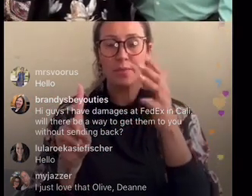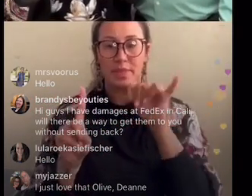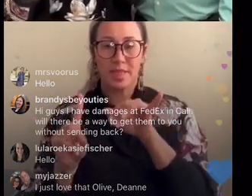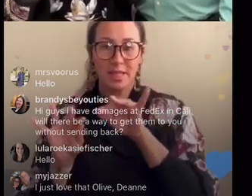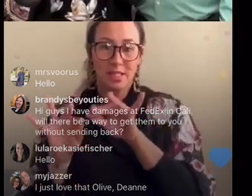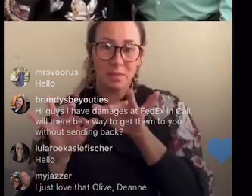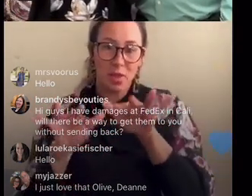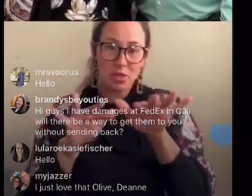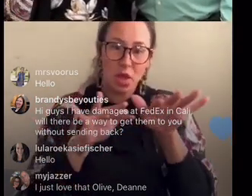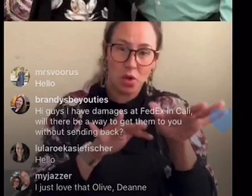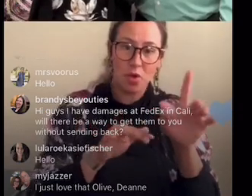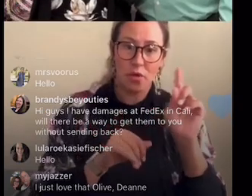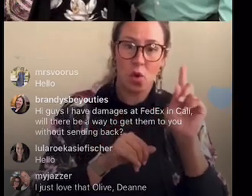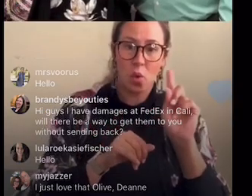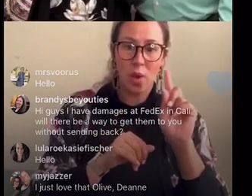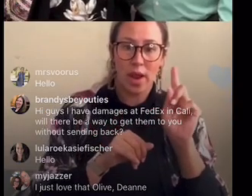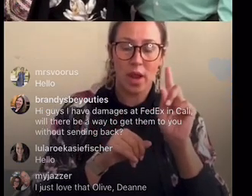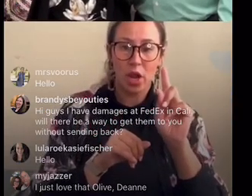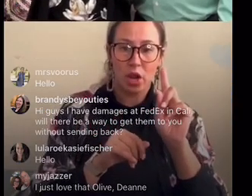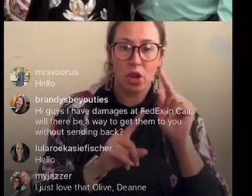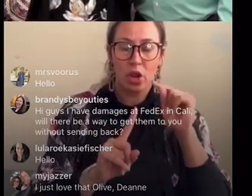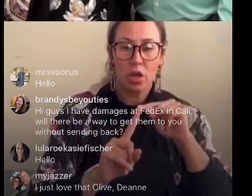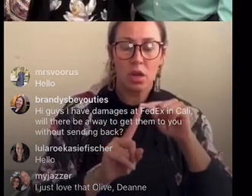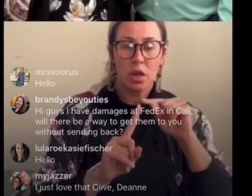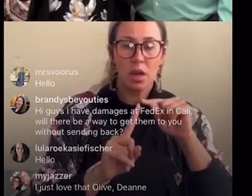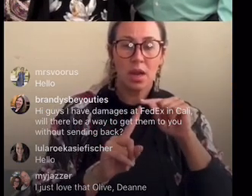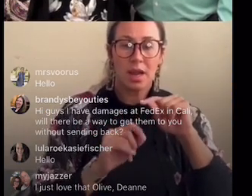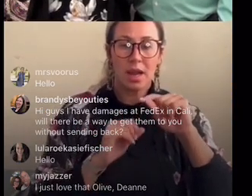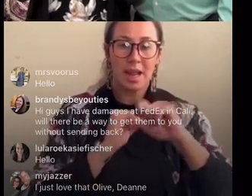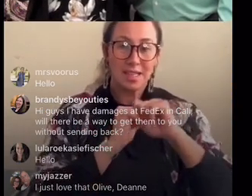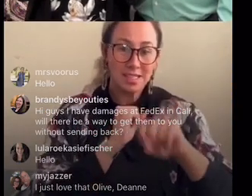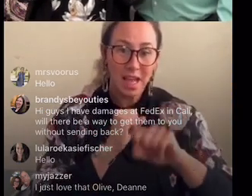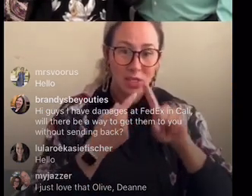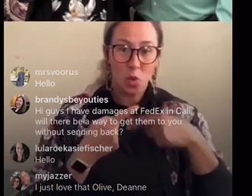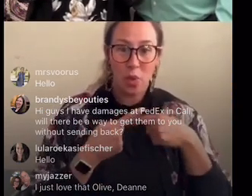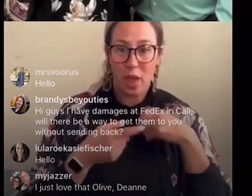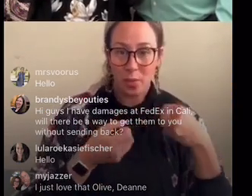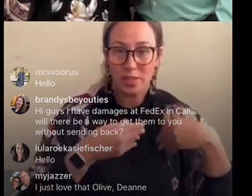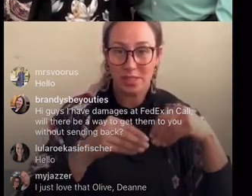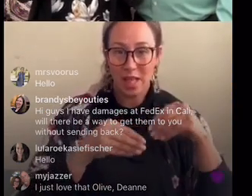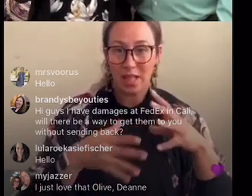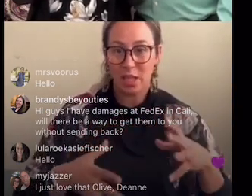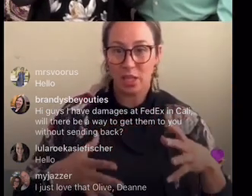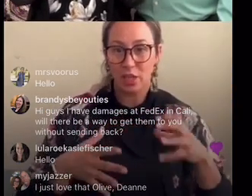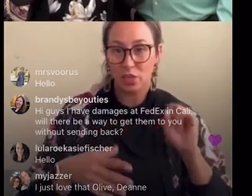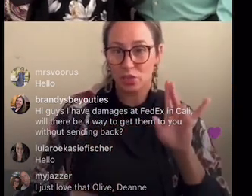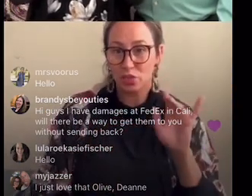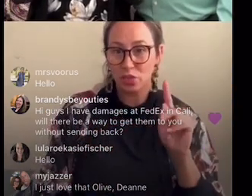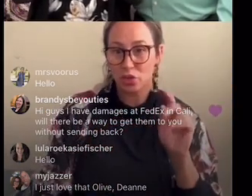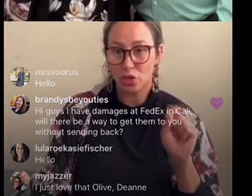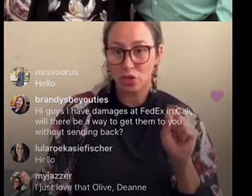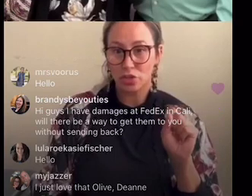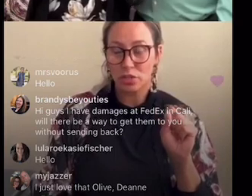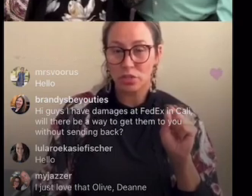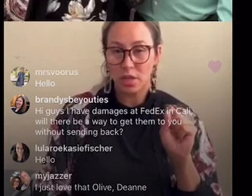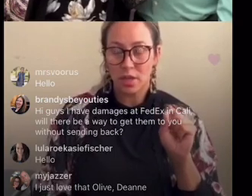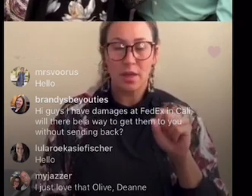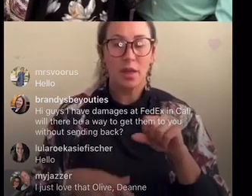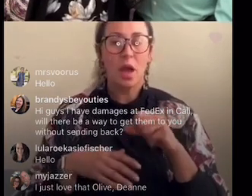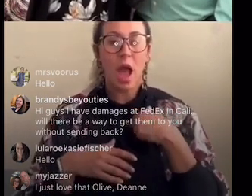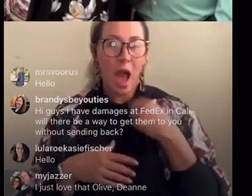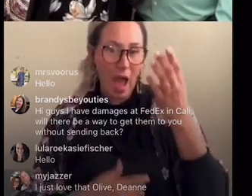same fear extended when I was selling skirts. And I thought, oh my gosh, you know, I